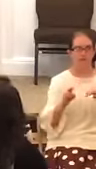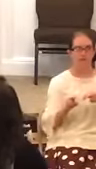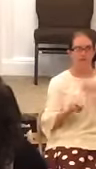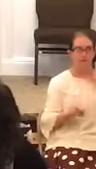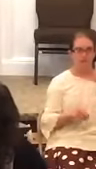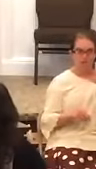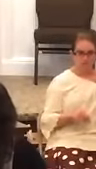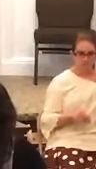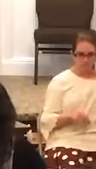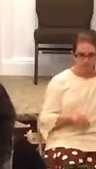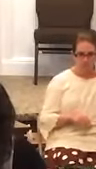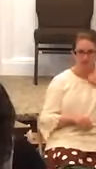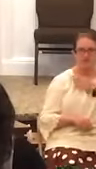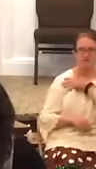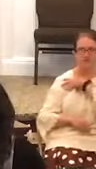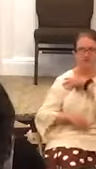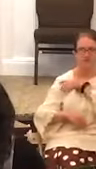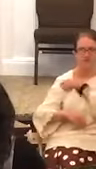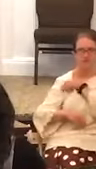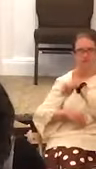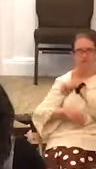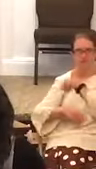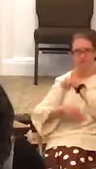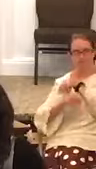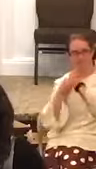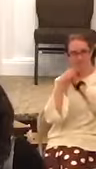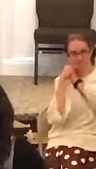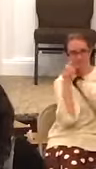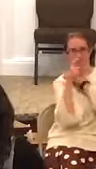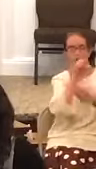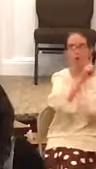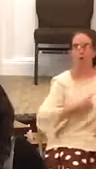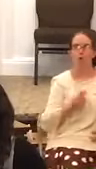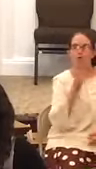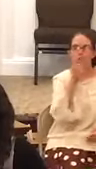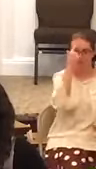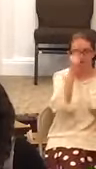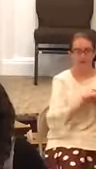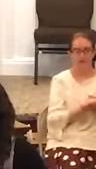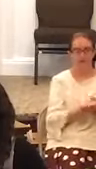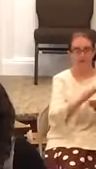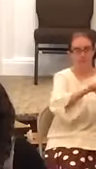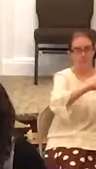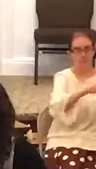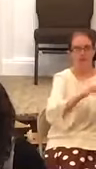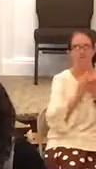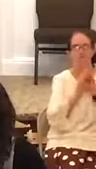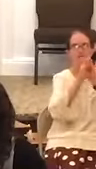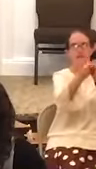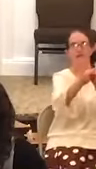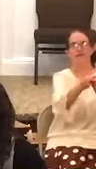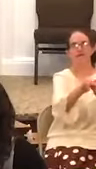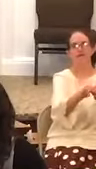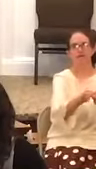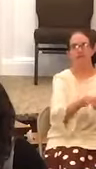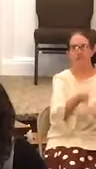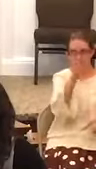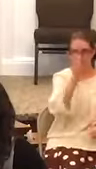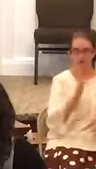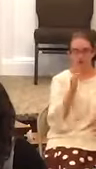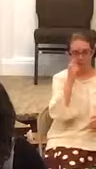Now, He said, for Isaiah saith, Lord, who hath believed our report? So then faith, which is the conviction that